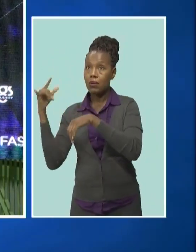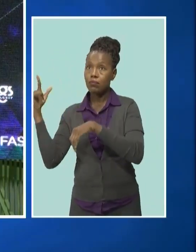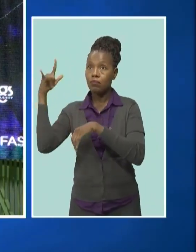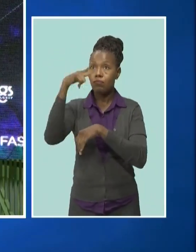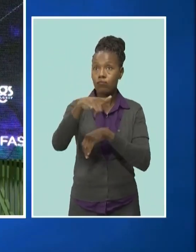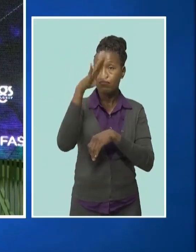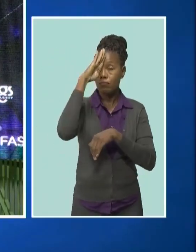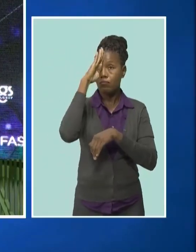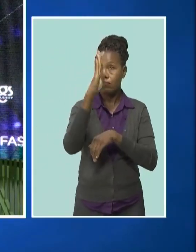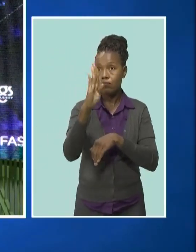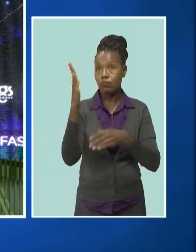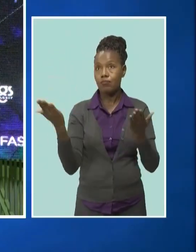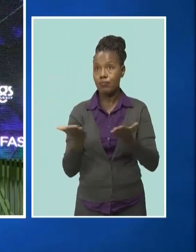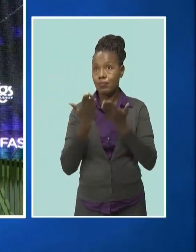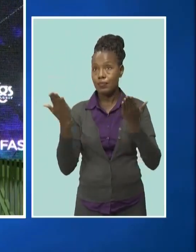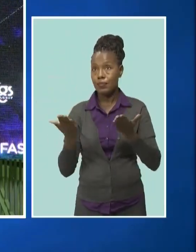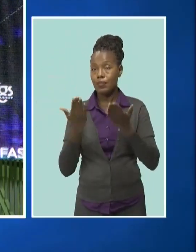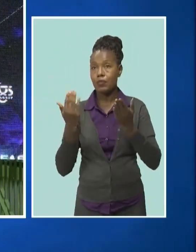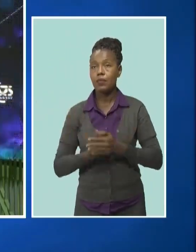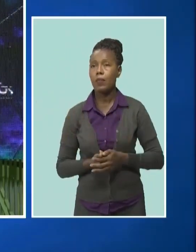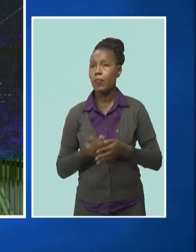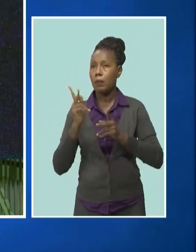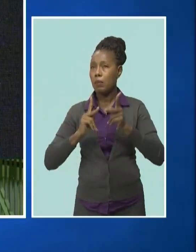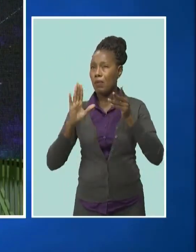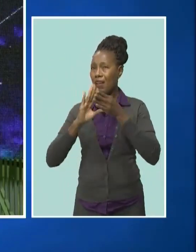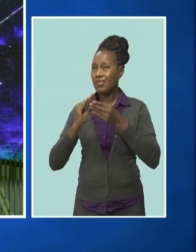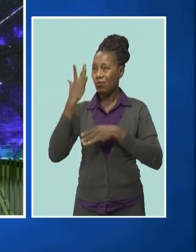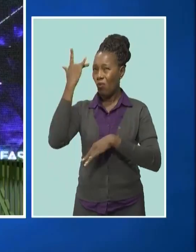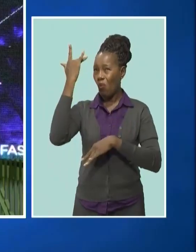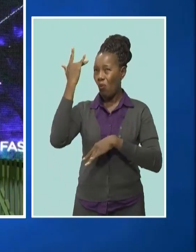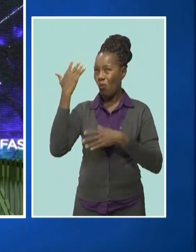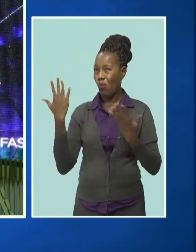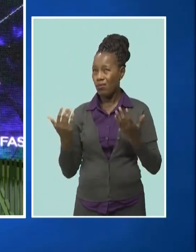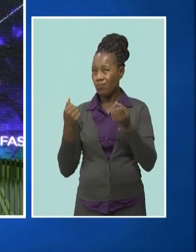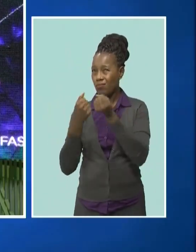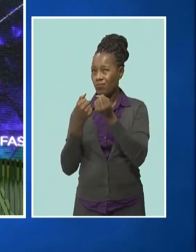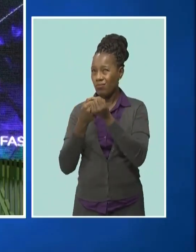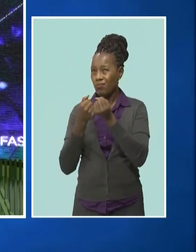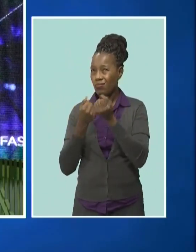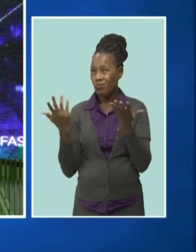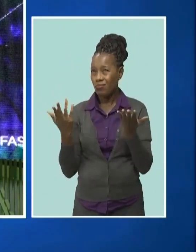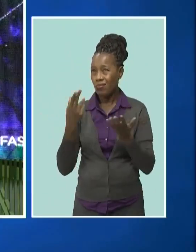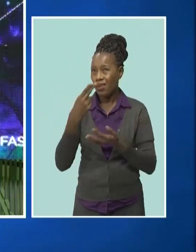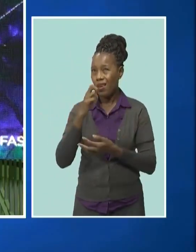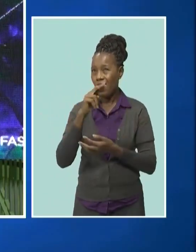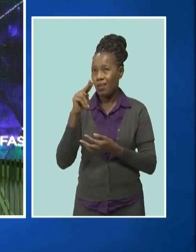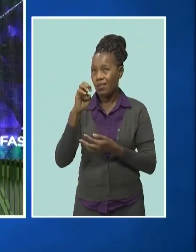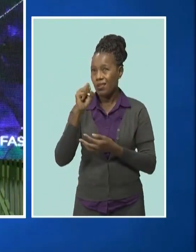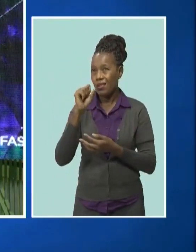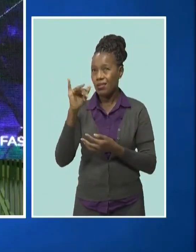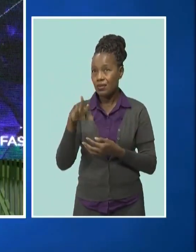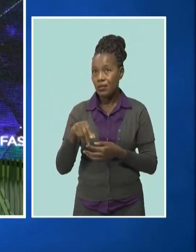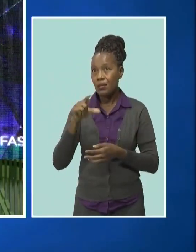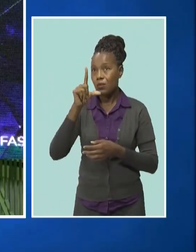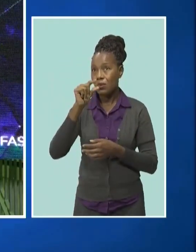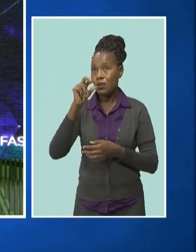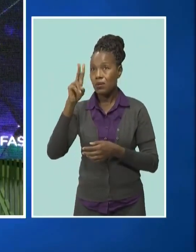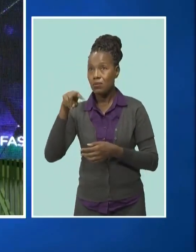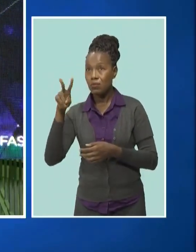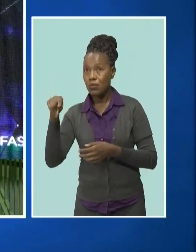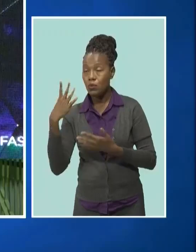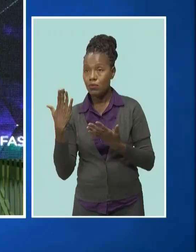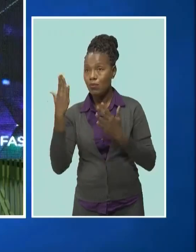right, and you were asking me why are we actually supporting Hennessy Artistry 2022? Well, because tourism is